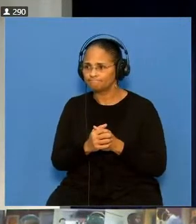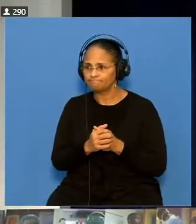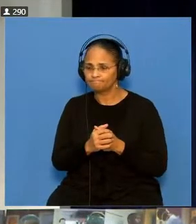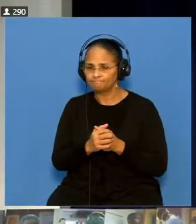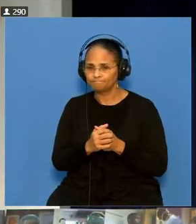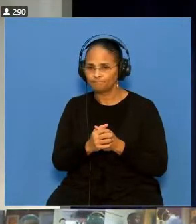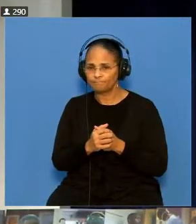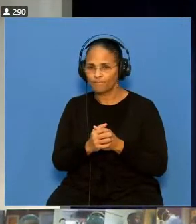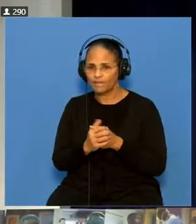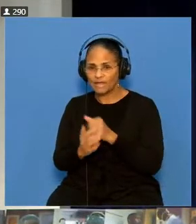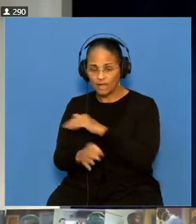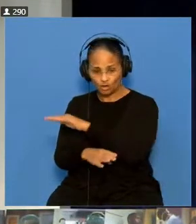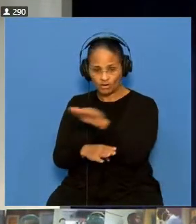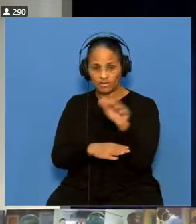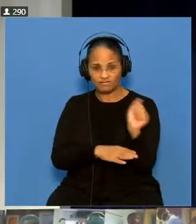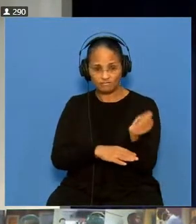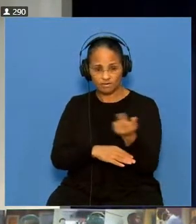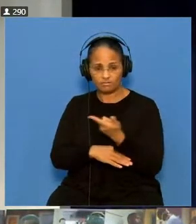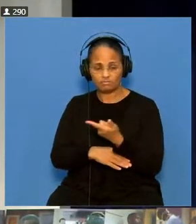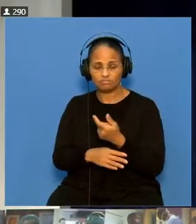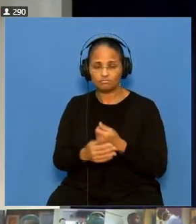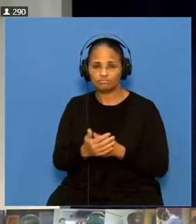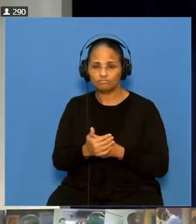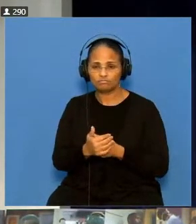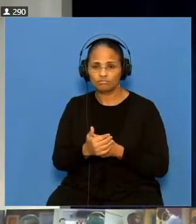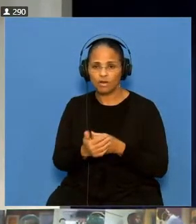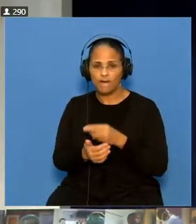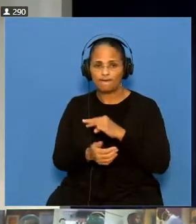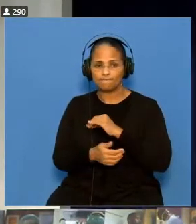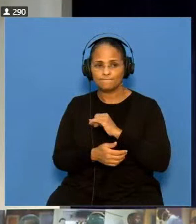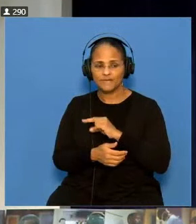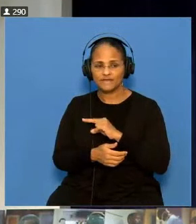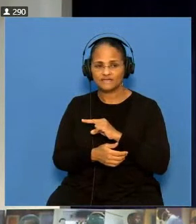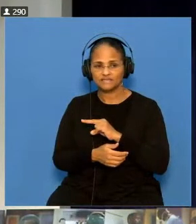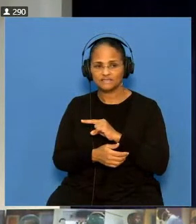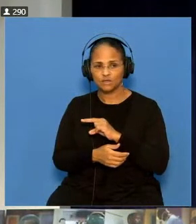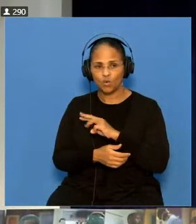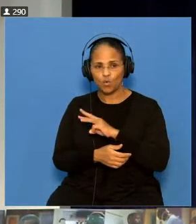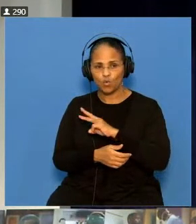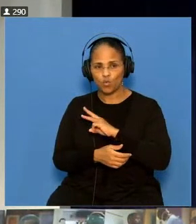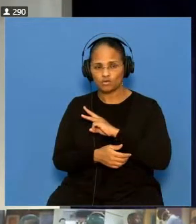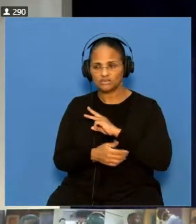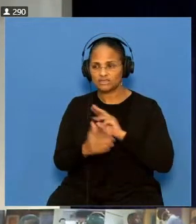Ministers, Premier, good evening. Minister Wilson, if I could just start with you first.